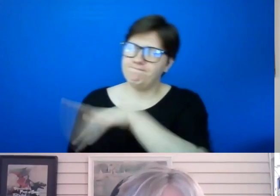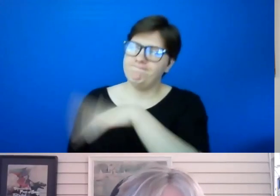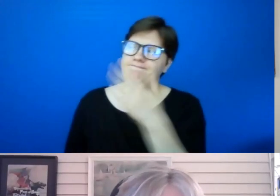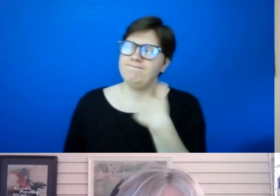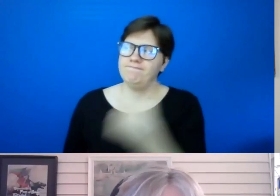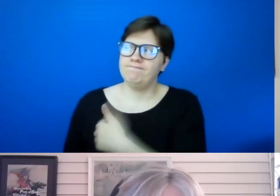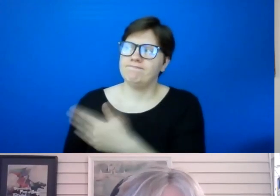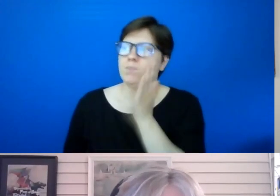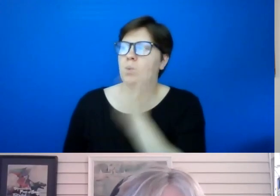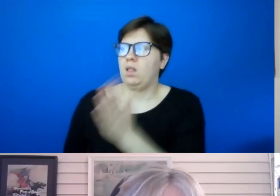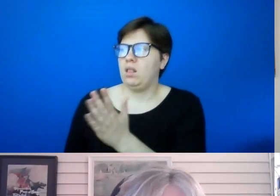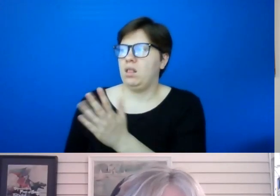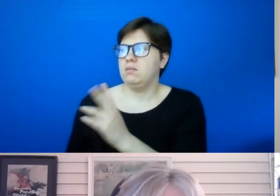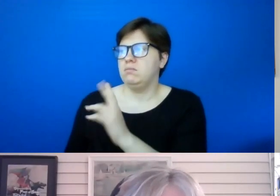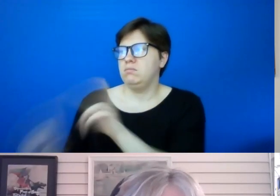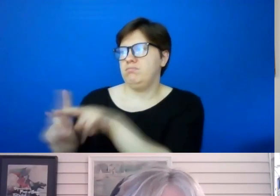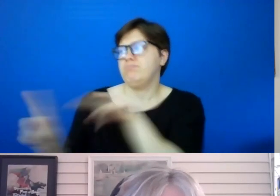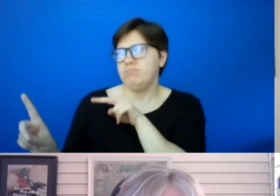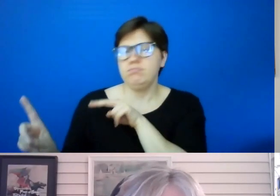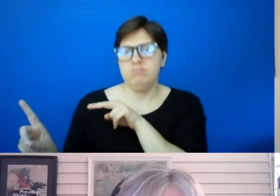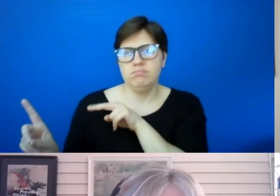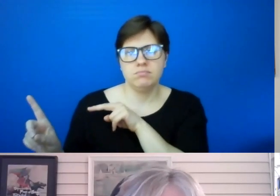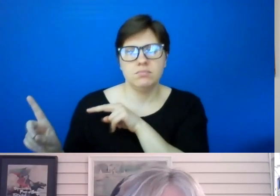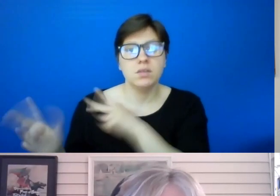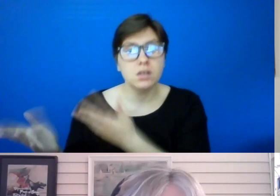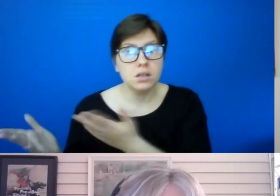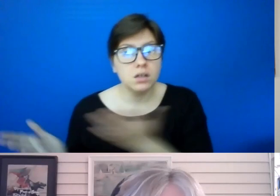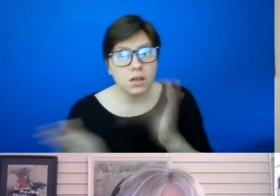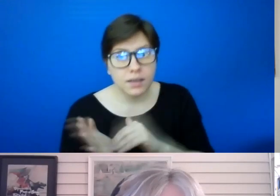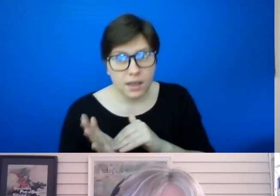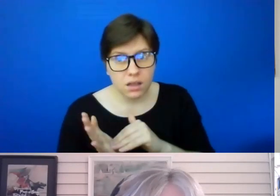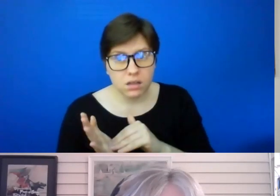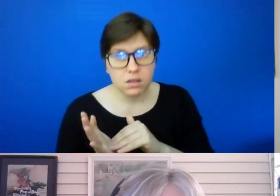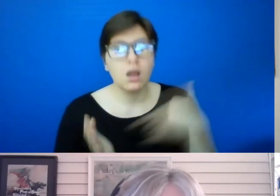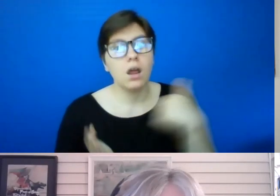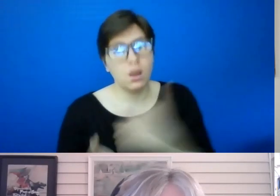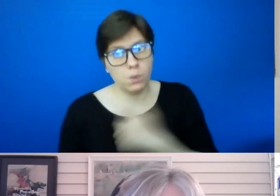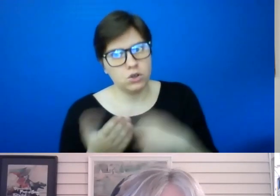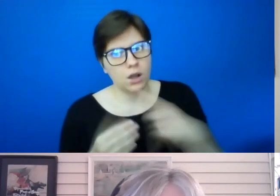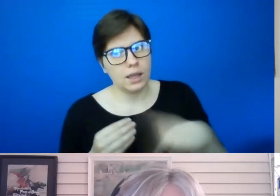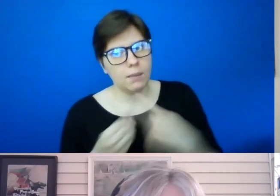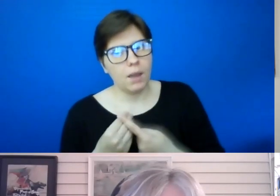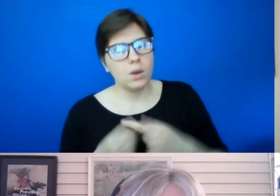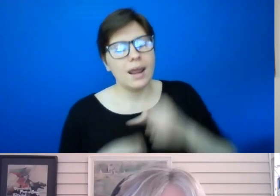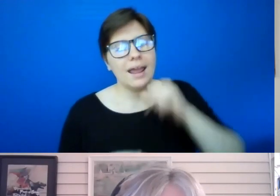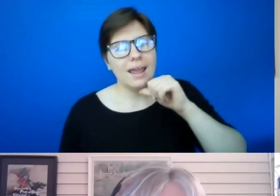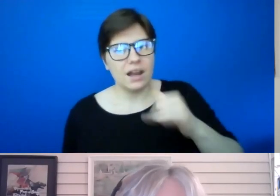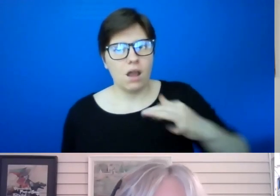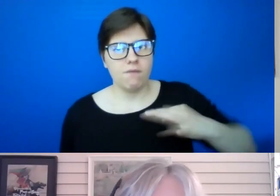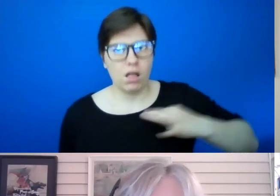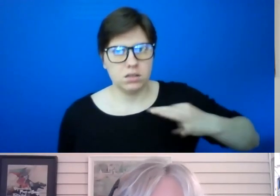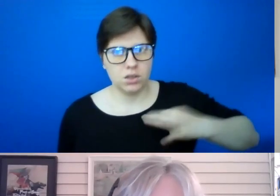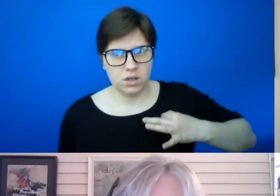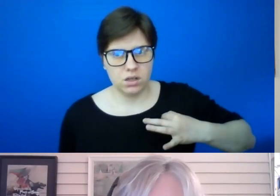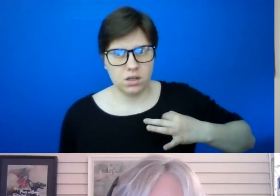to stop treating you. And again, we're talking about involuntary